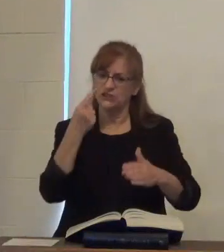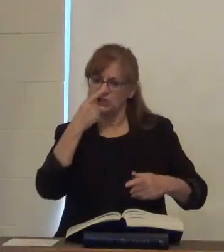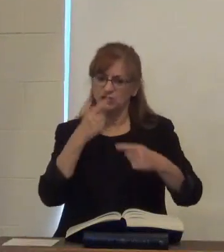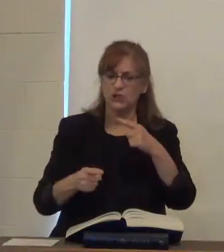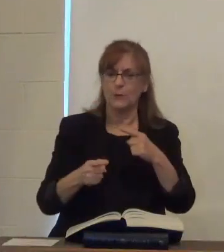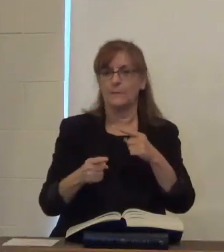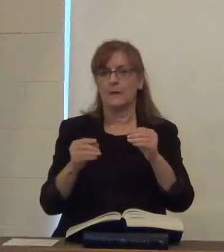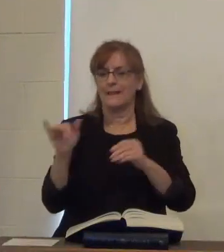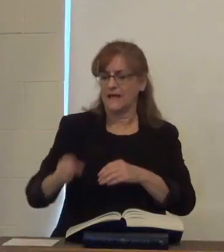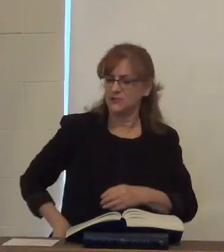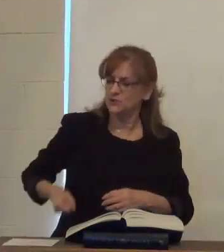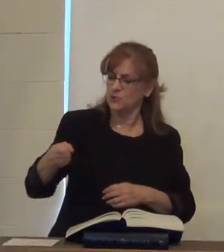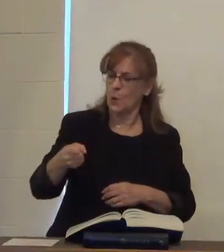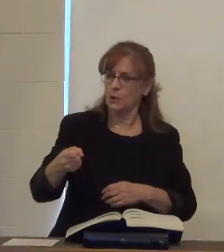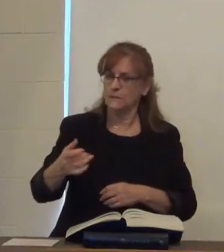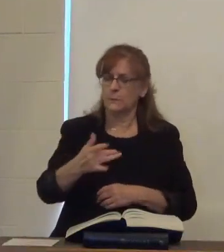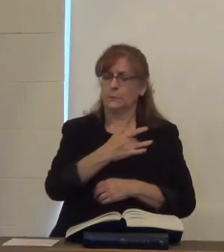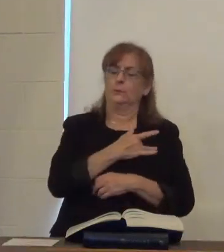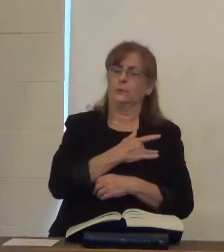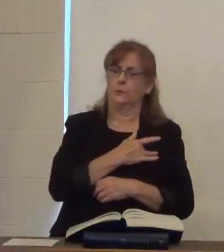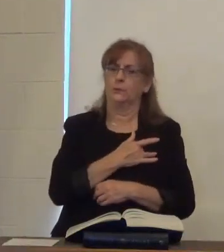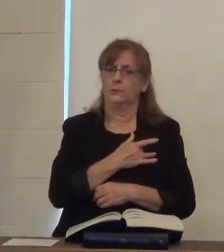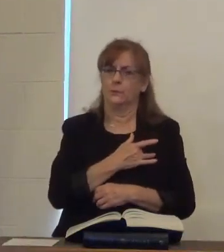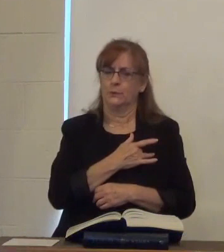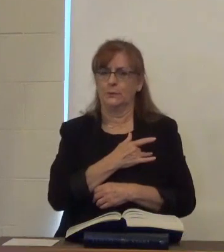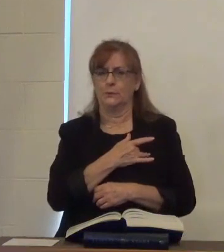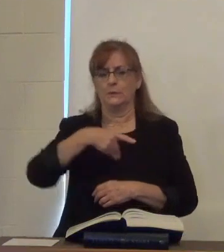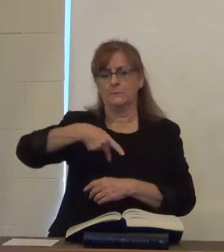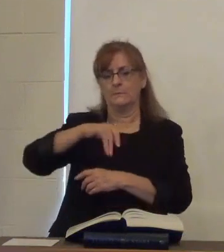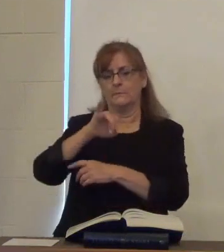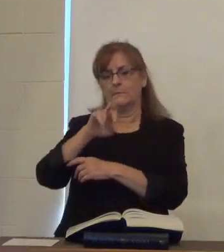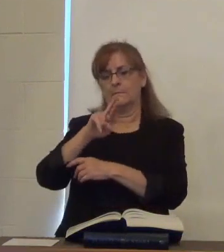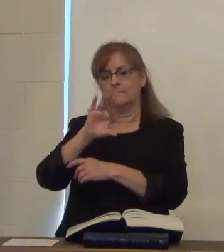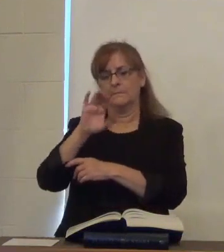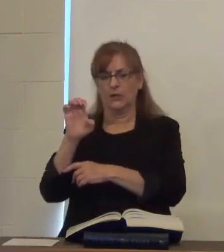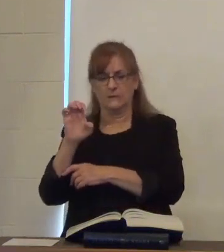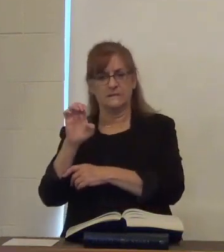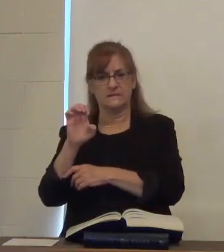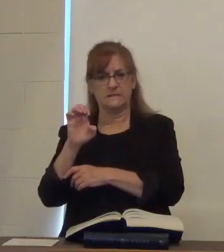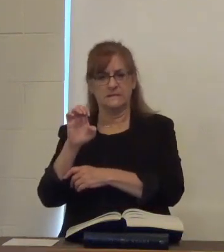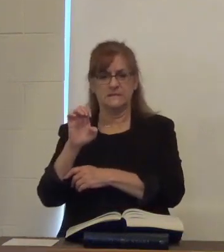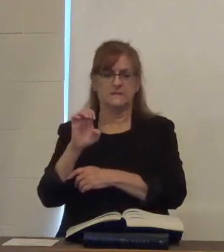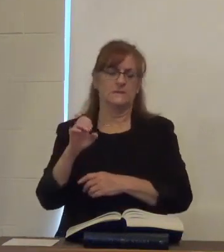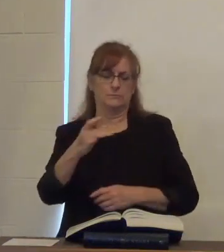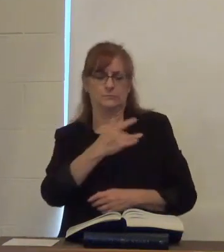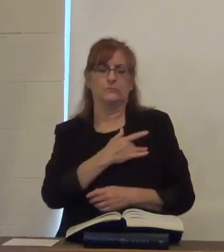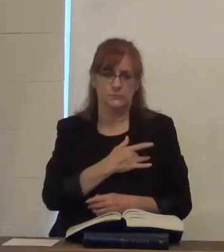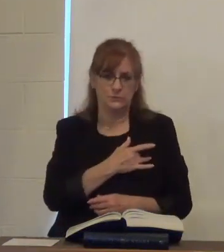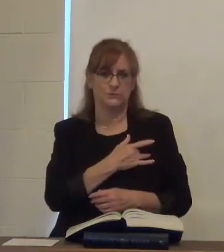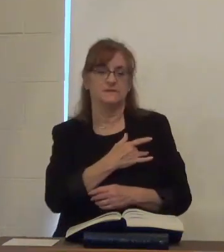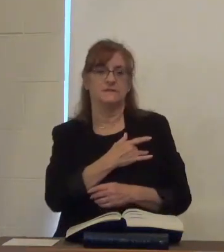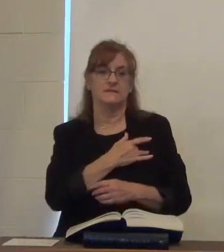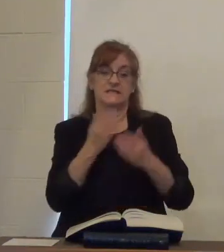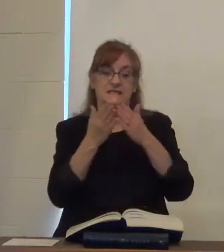any two-edged sword, piercing. It's a different word for piercing here. It means to penetrate, to reach through, piercing even to the